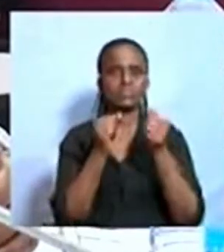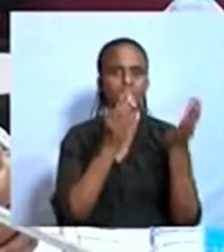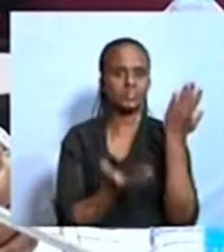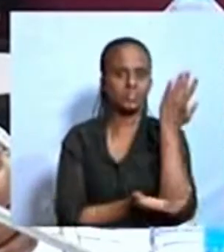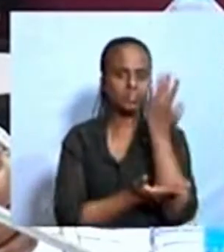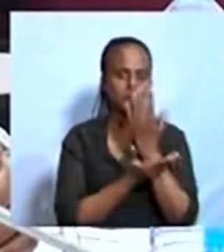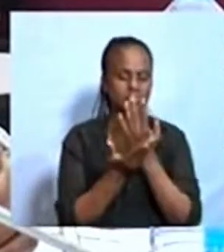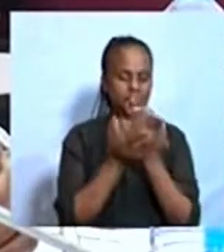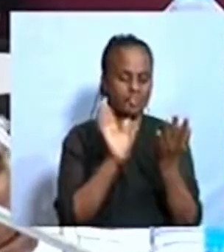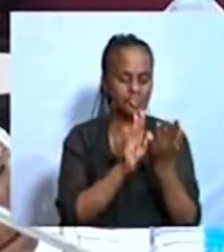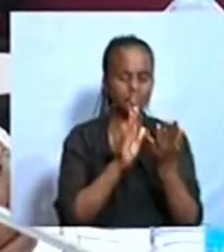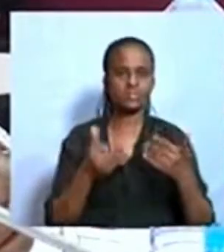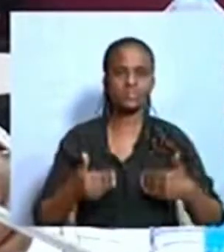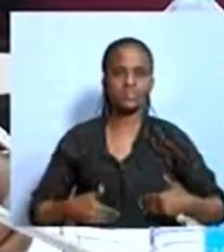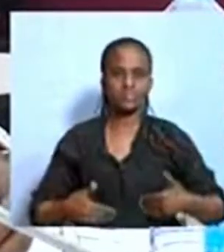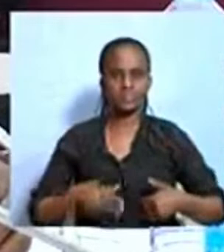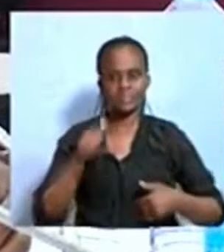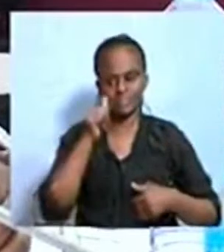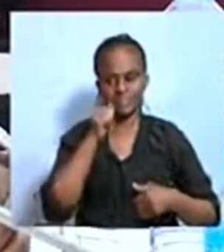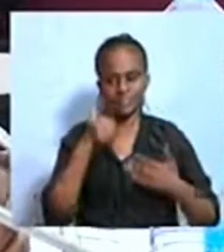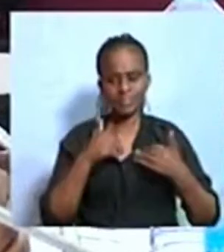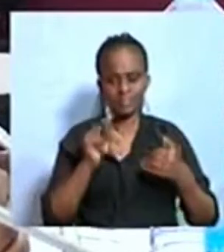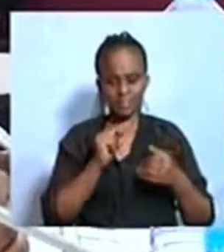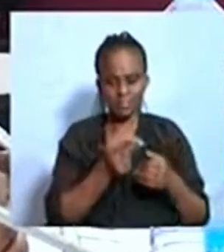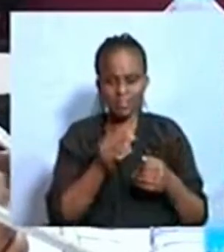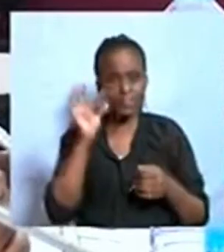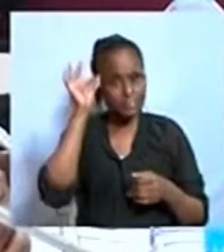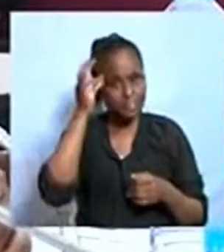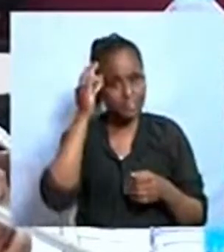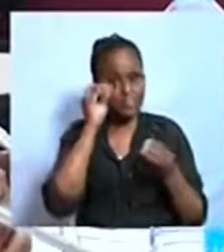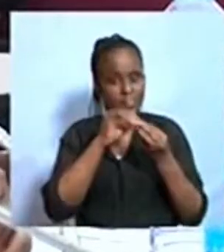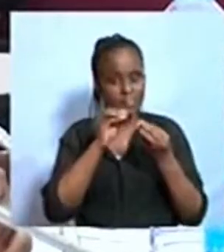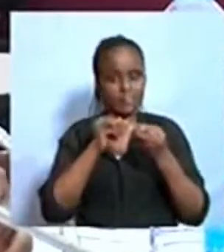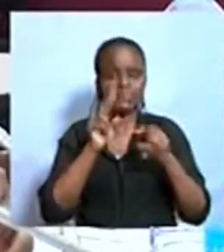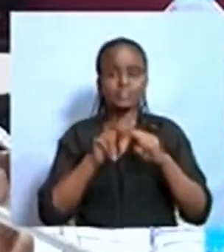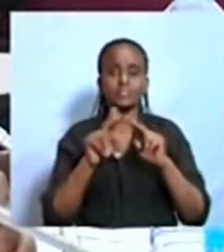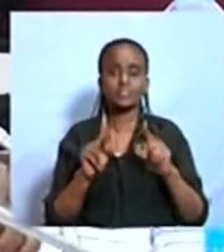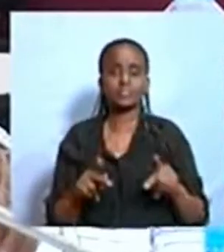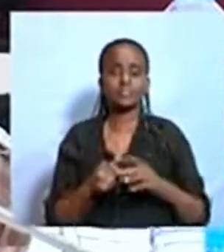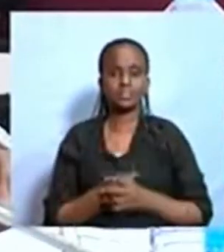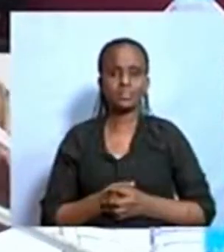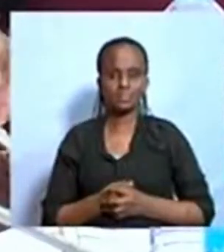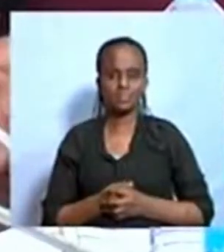improving adolescent health. Now, what we are noting, Chair, is that